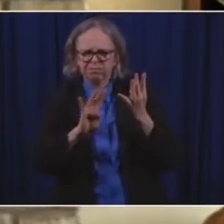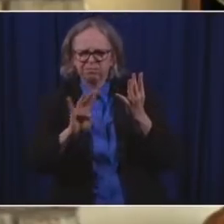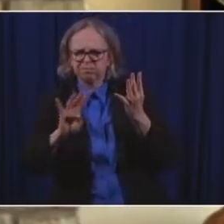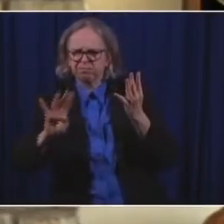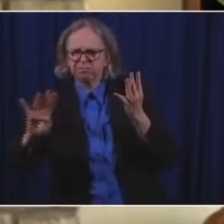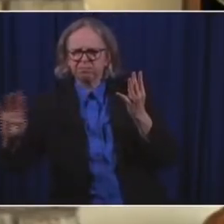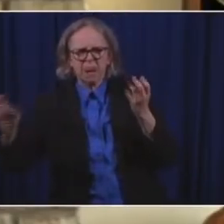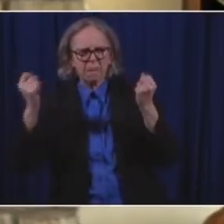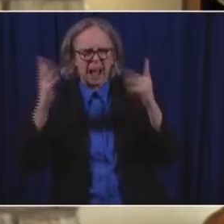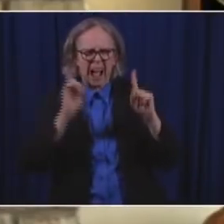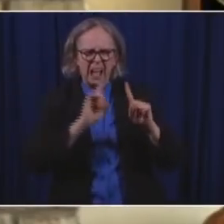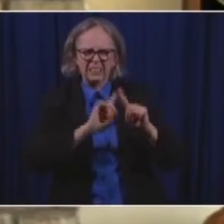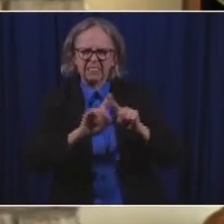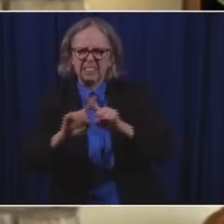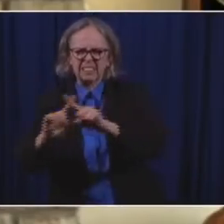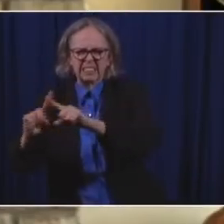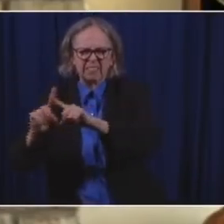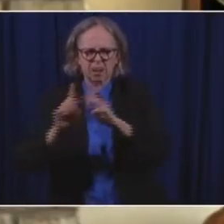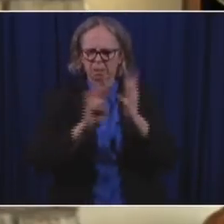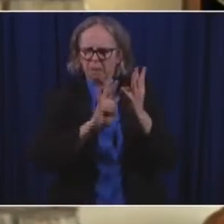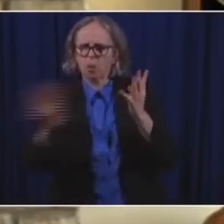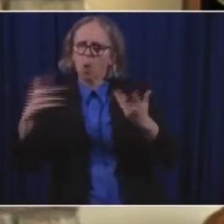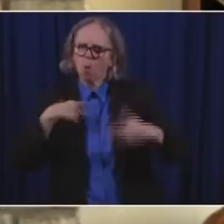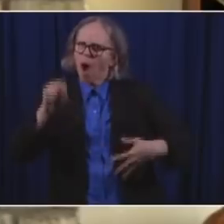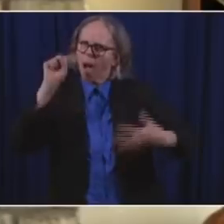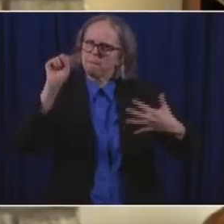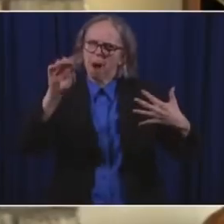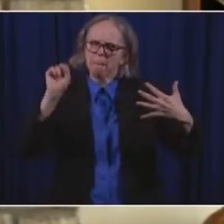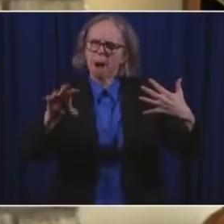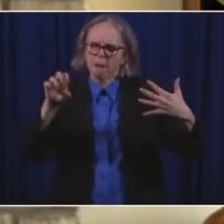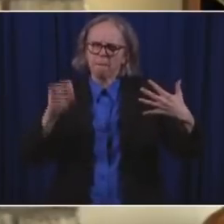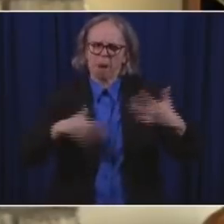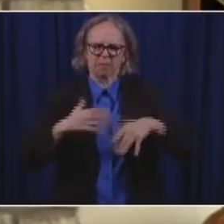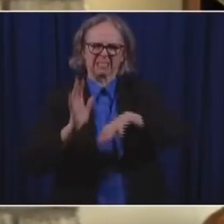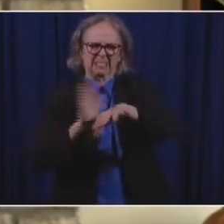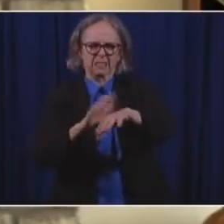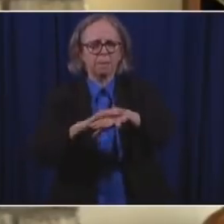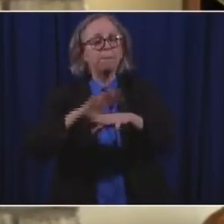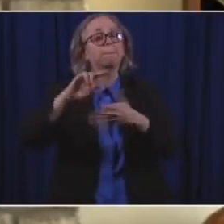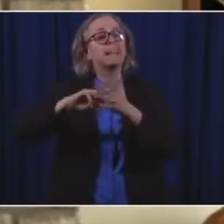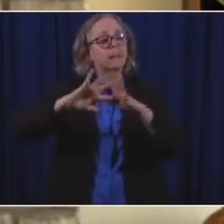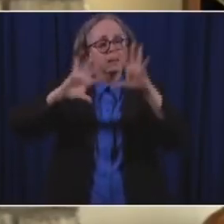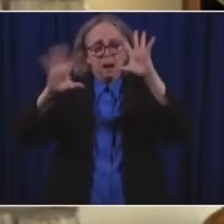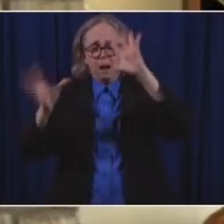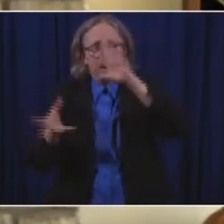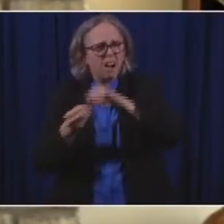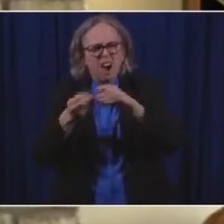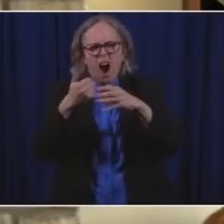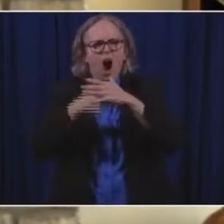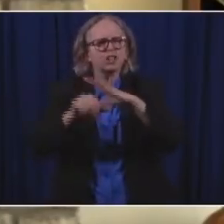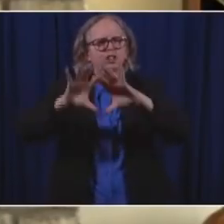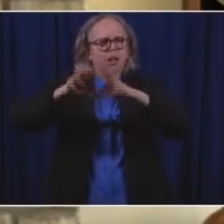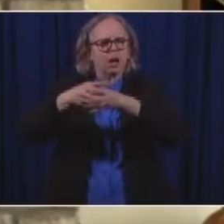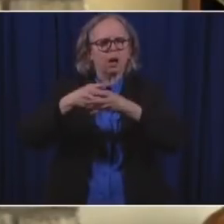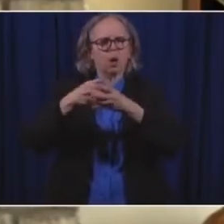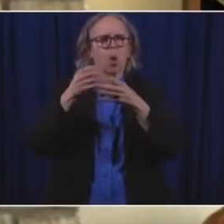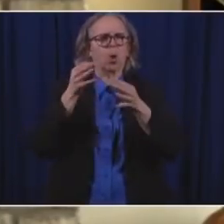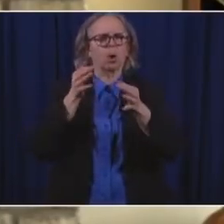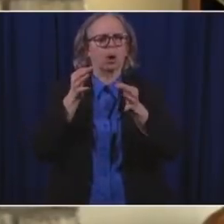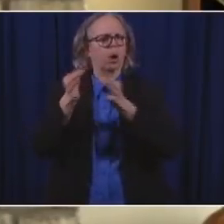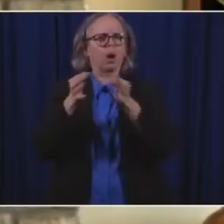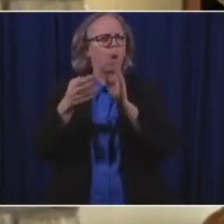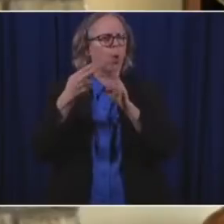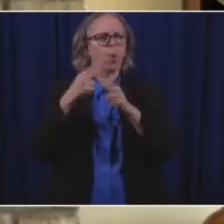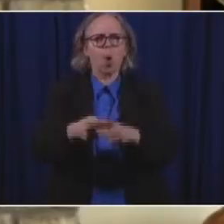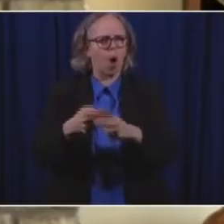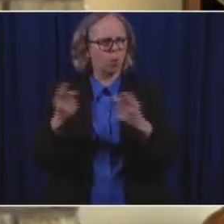different groups, but they really all come under this definition. And that is that